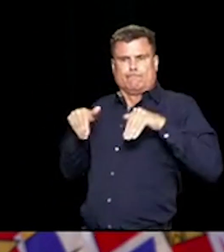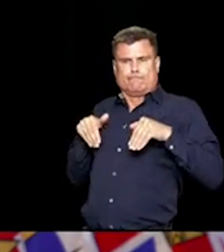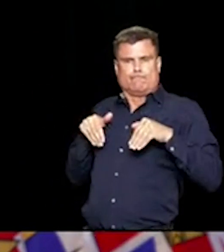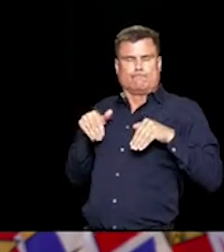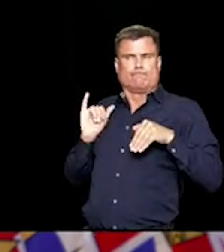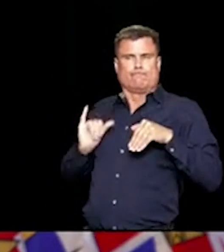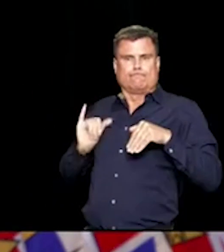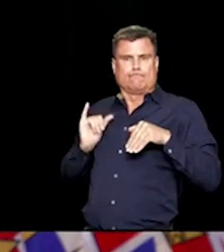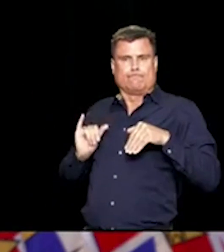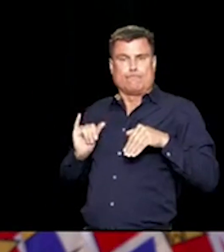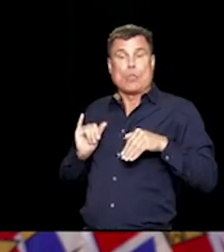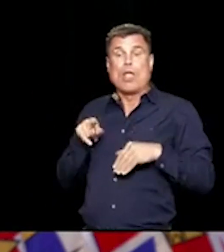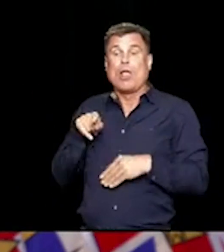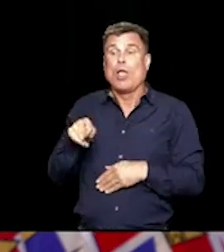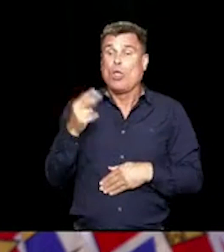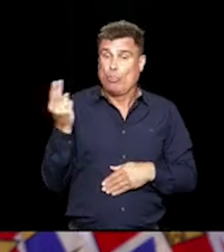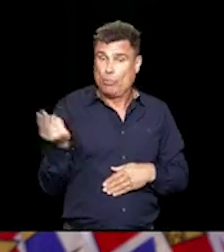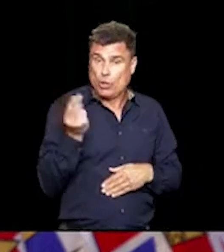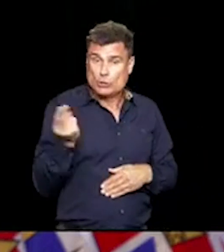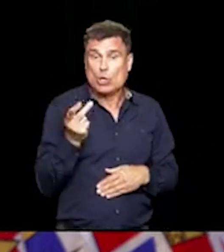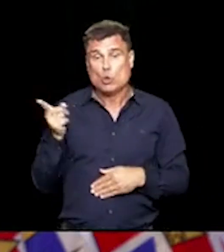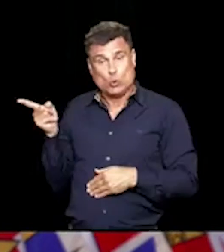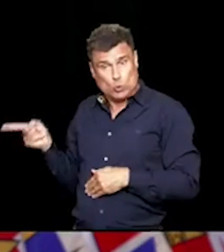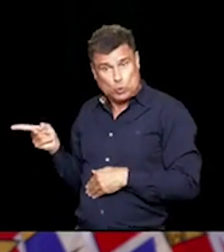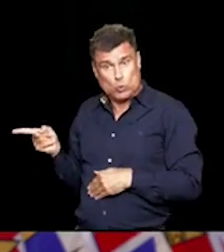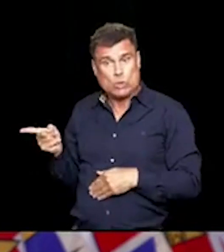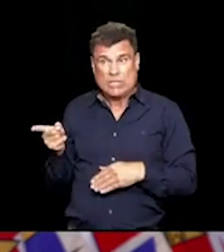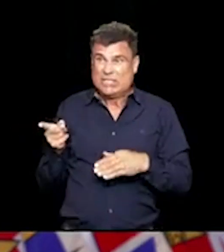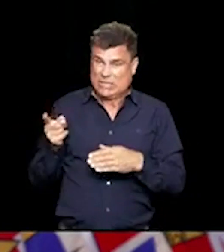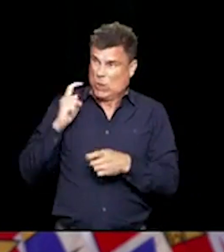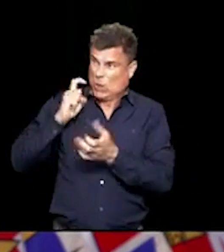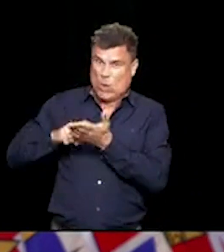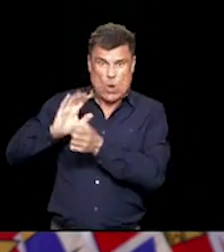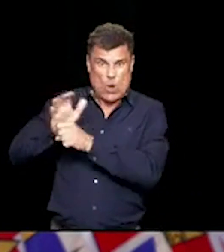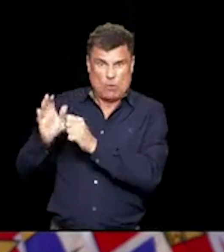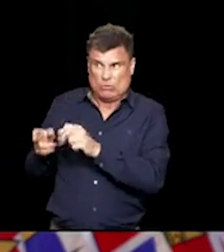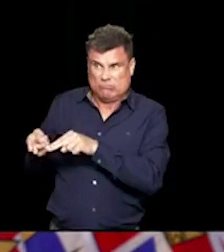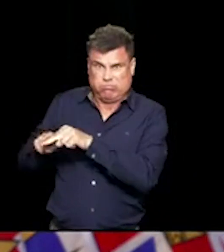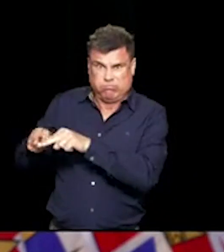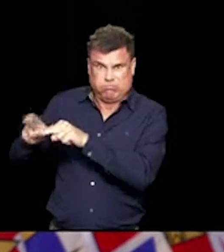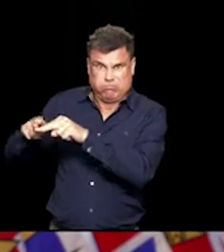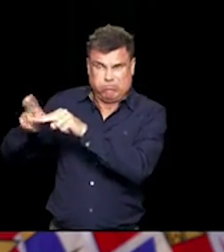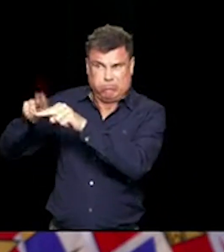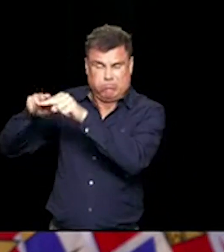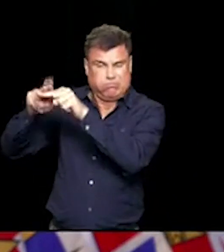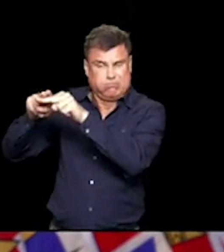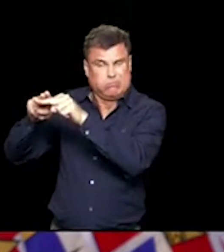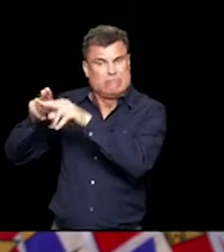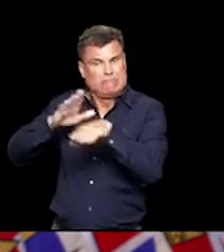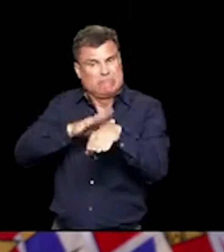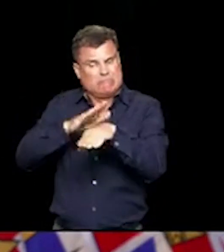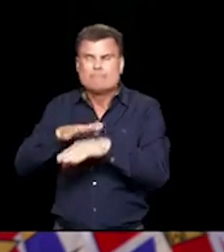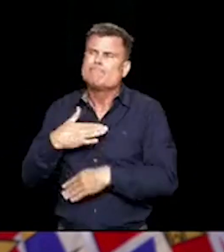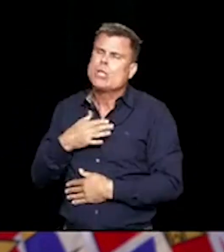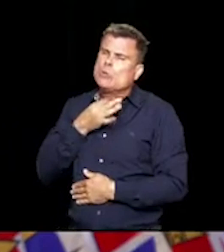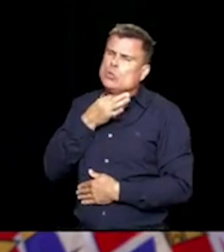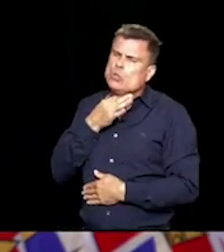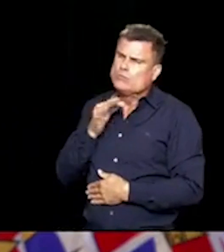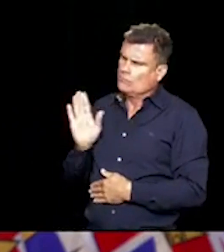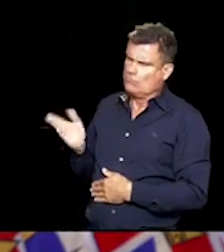to step back. And on Thursday you said we were at the precipice in terms of our contacts with each other.